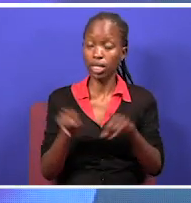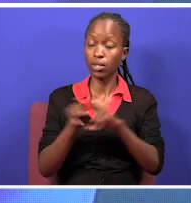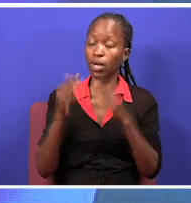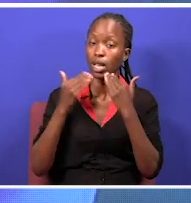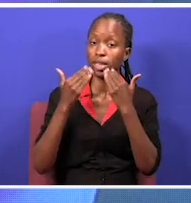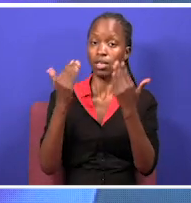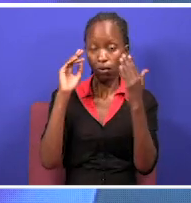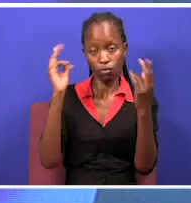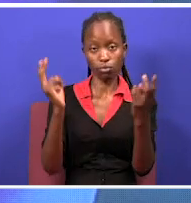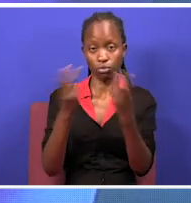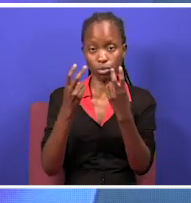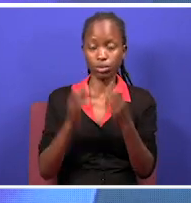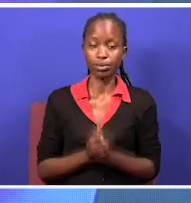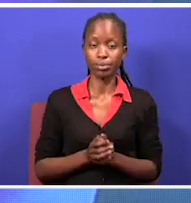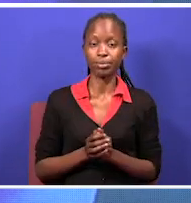for tuning in.